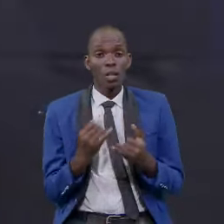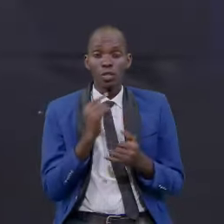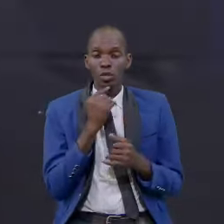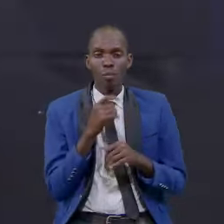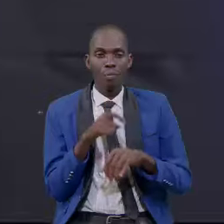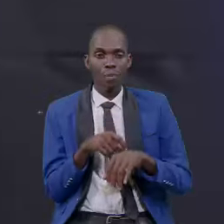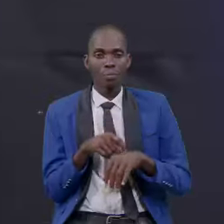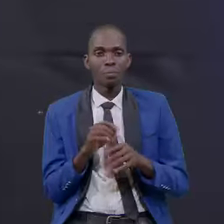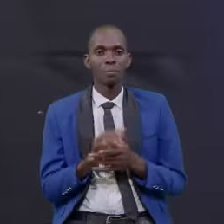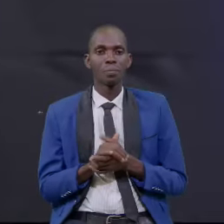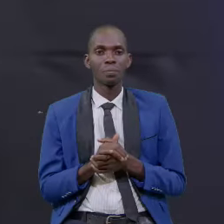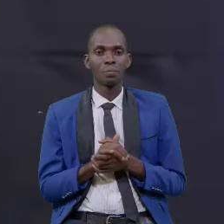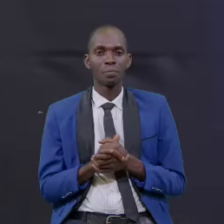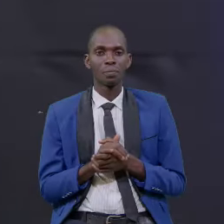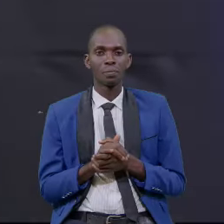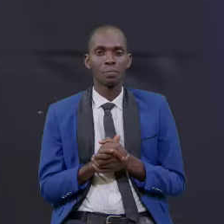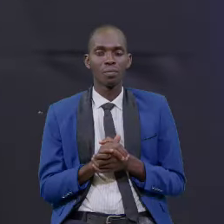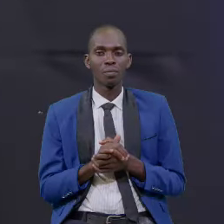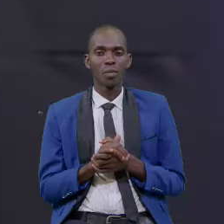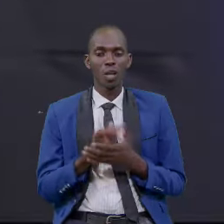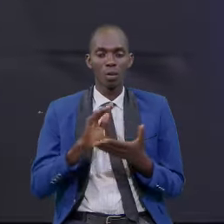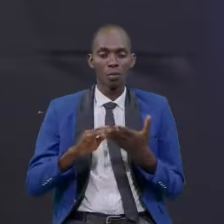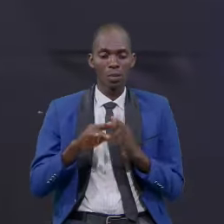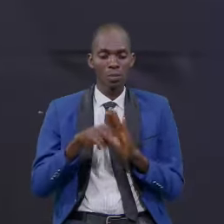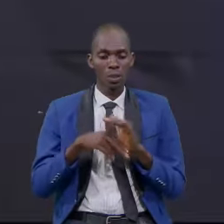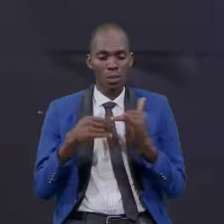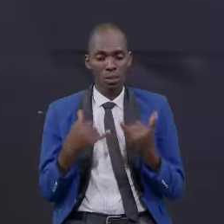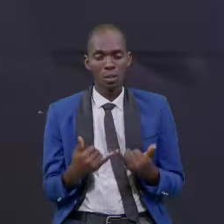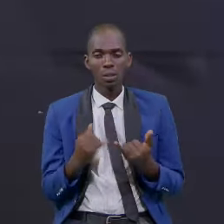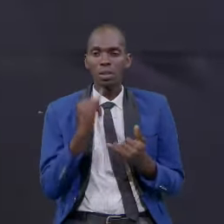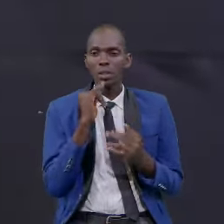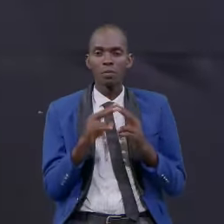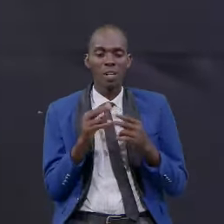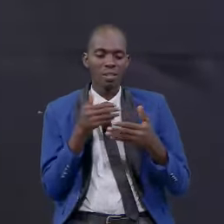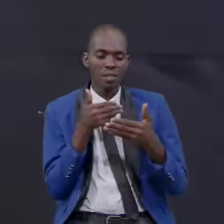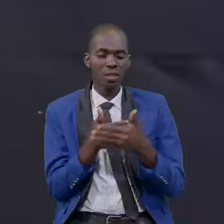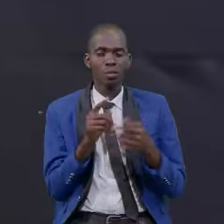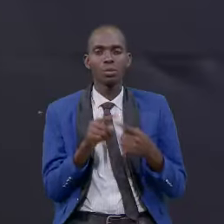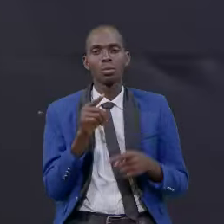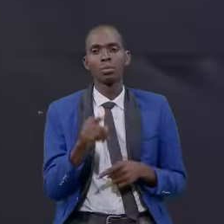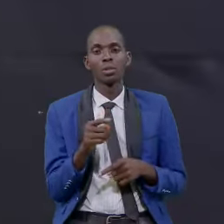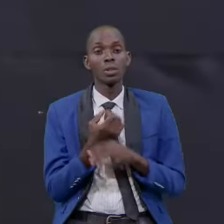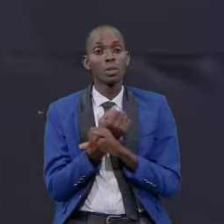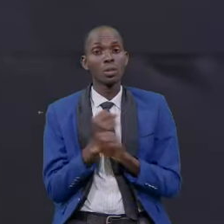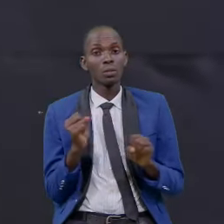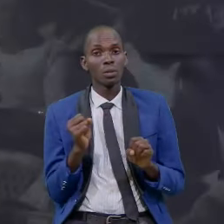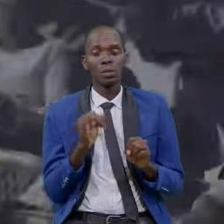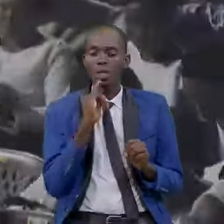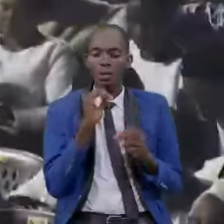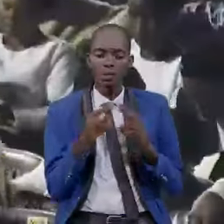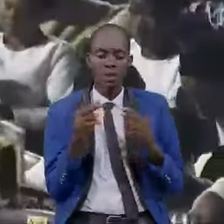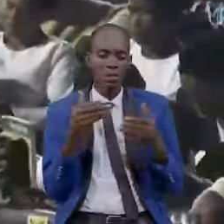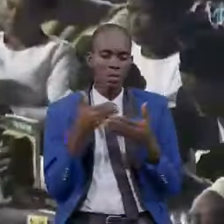eyes closed. Forgiveness now is very near to you. Salvation is very near to